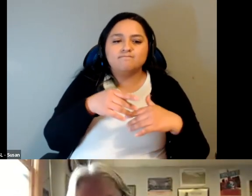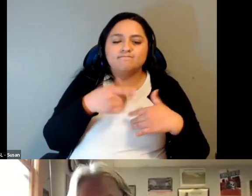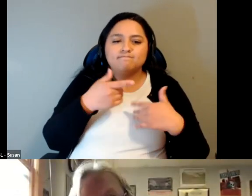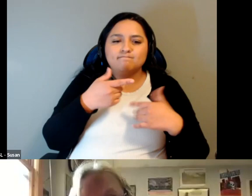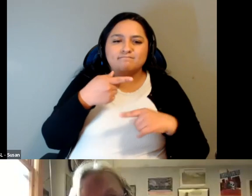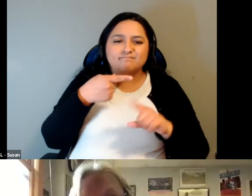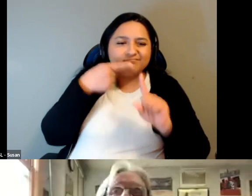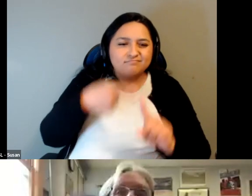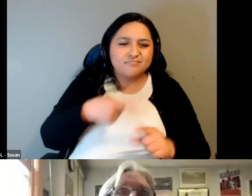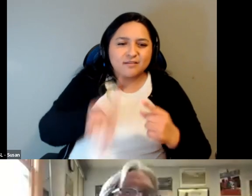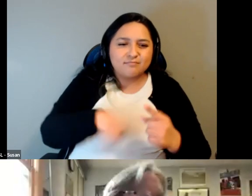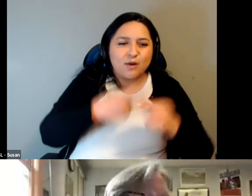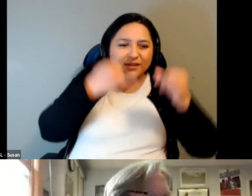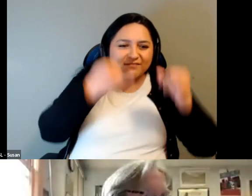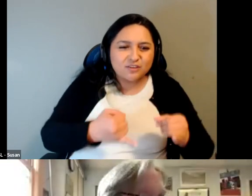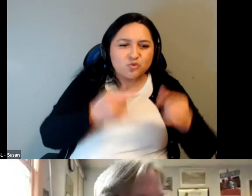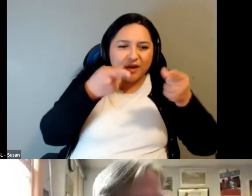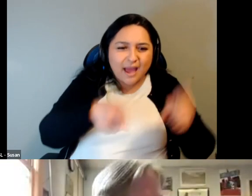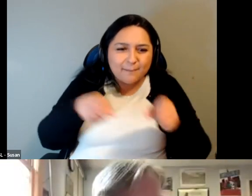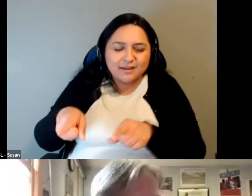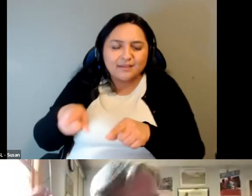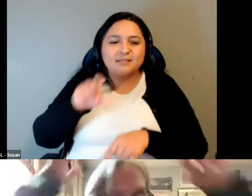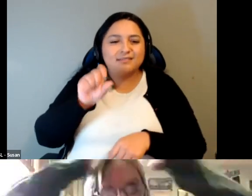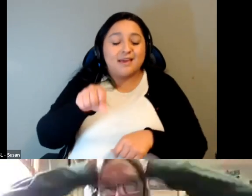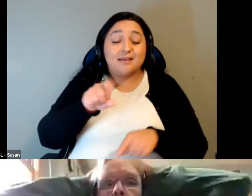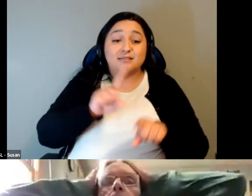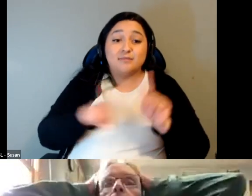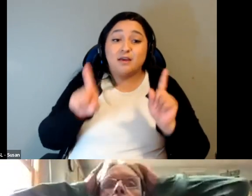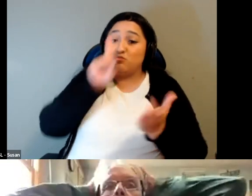it has real serious limitations at looking at the,